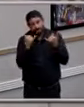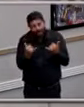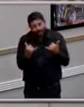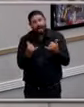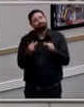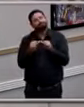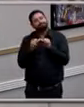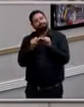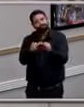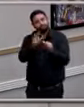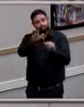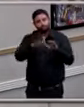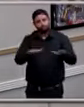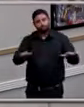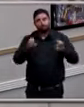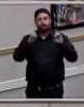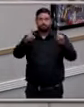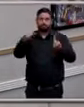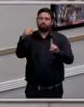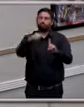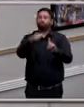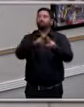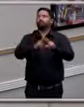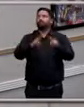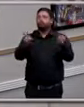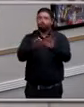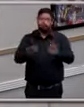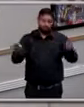education because that is very important.